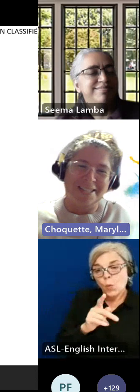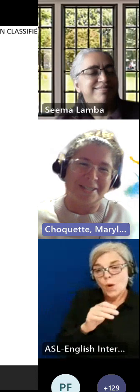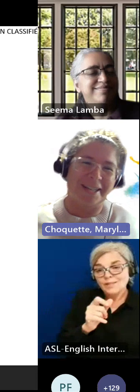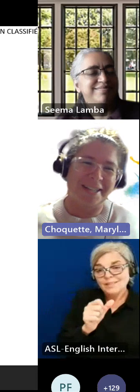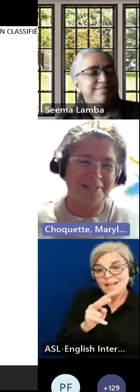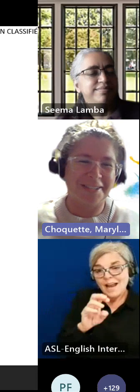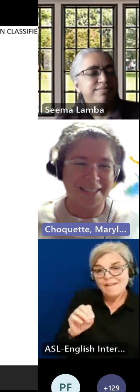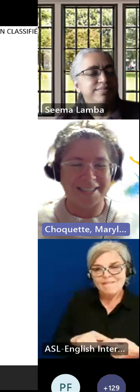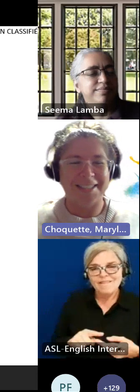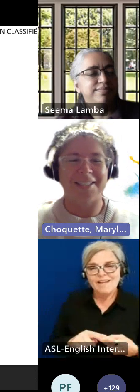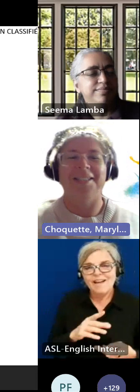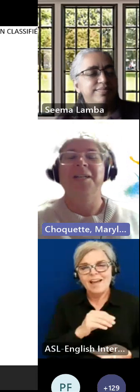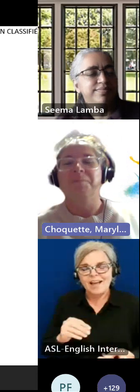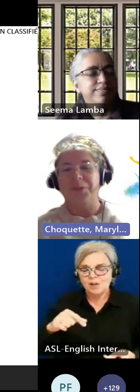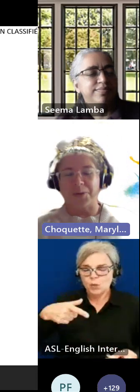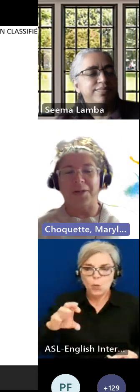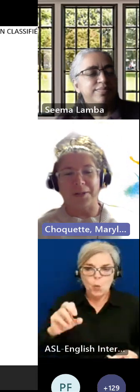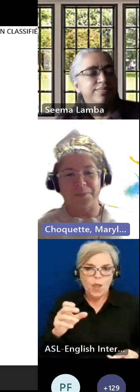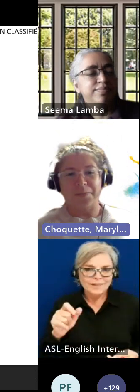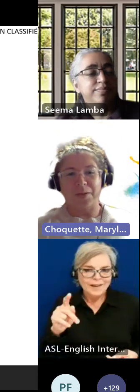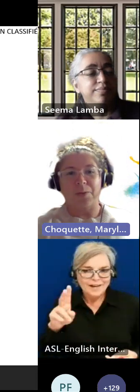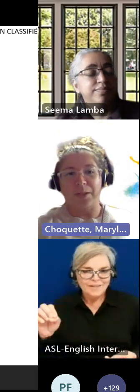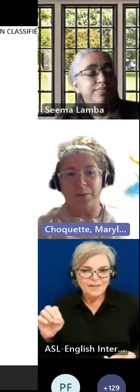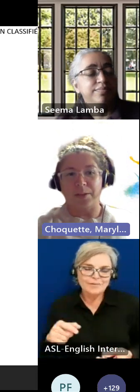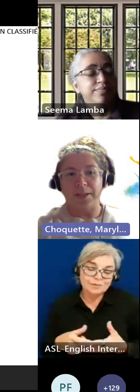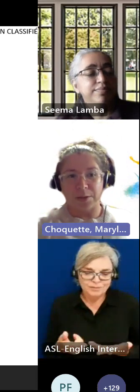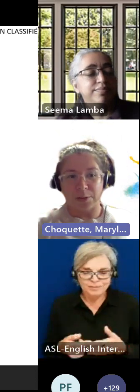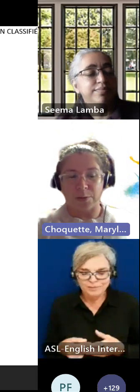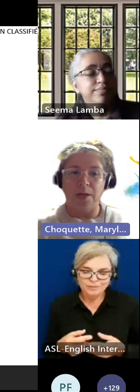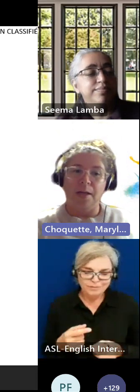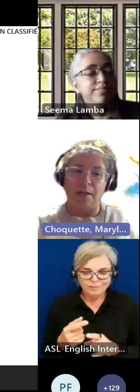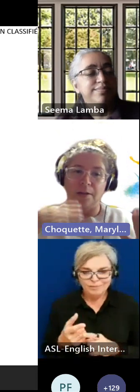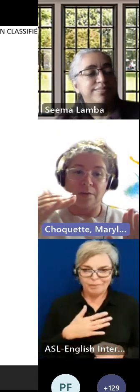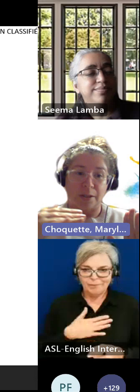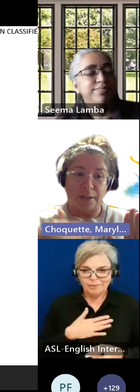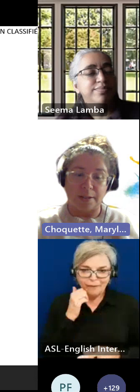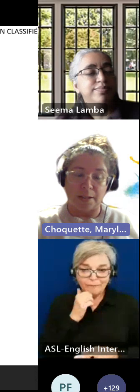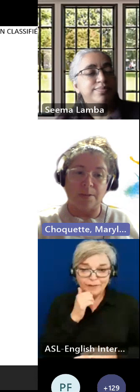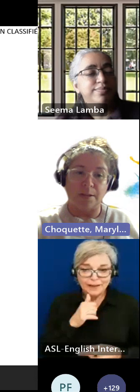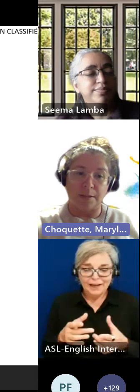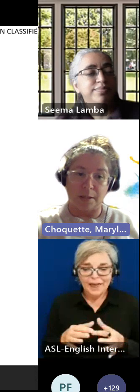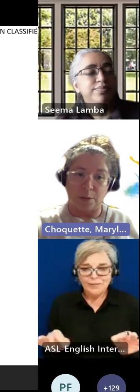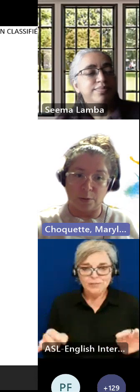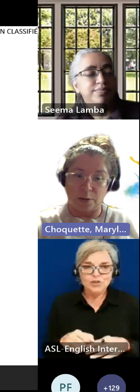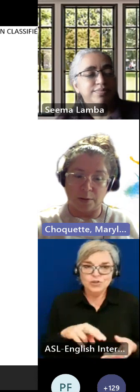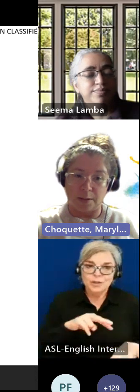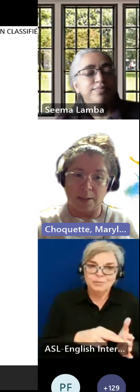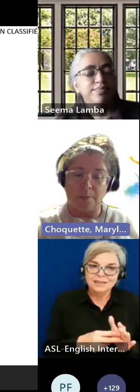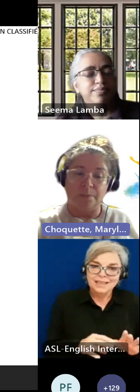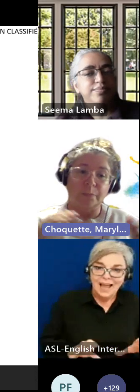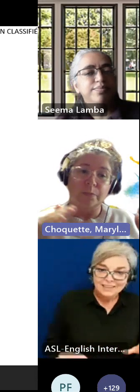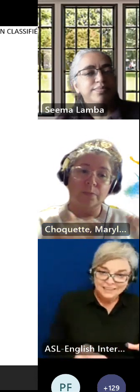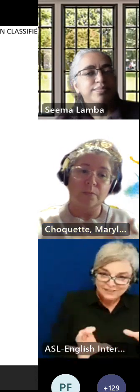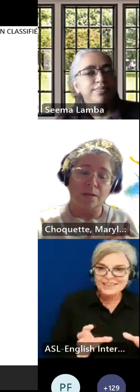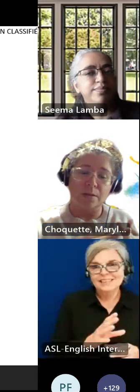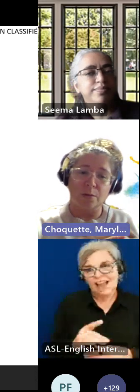données, activities and data. So what it relates to and the various steps that you should